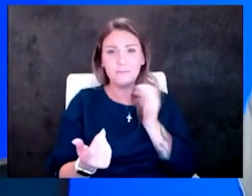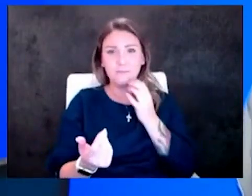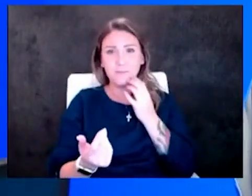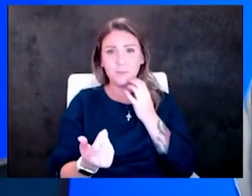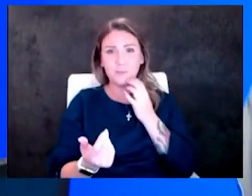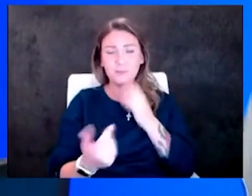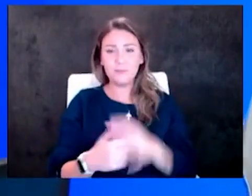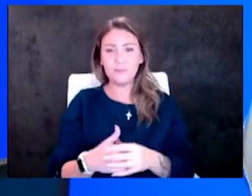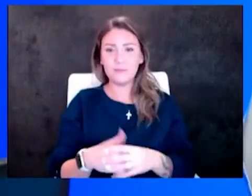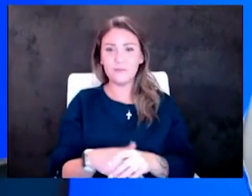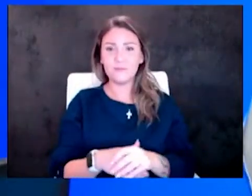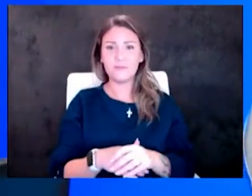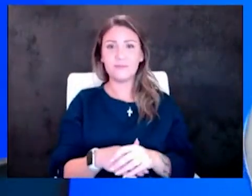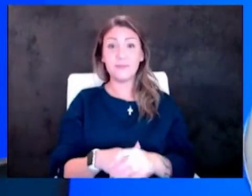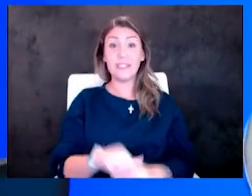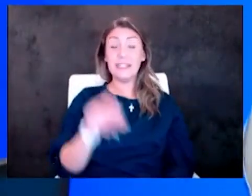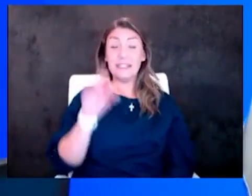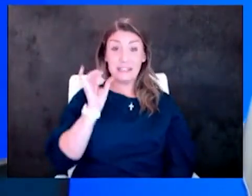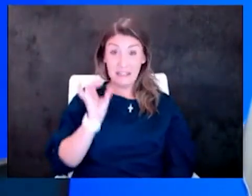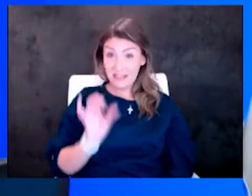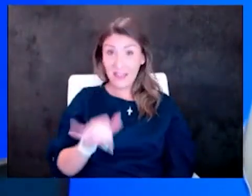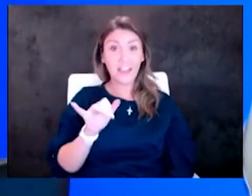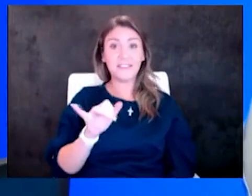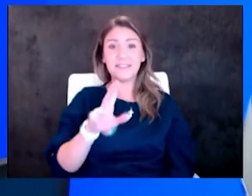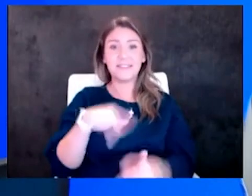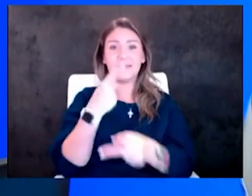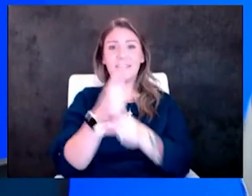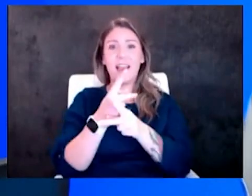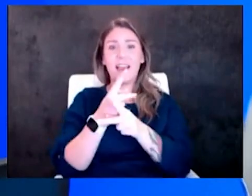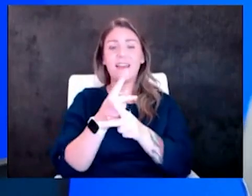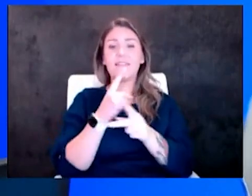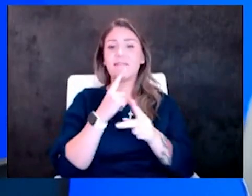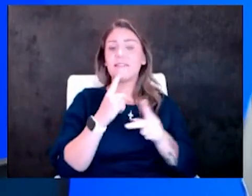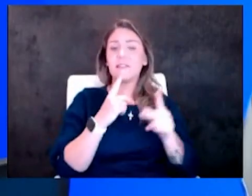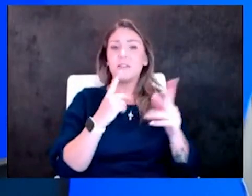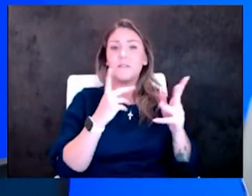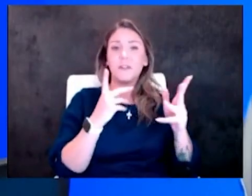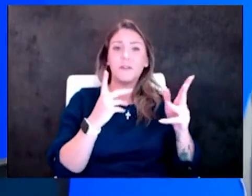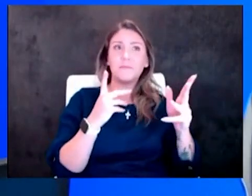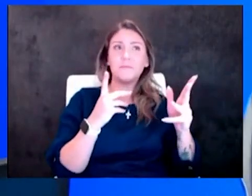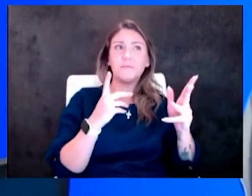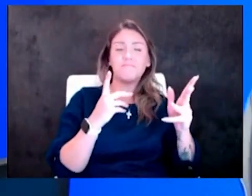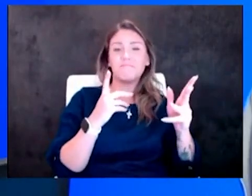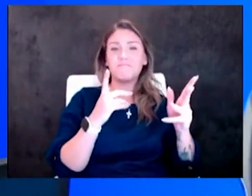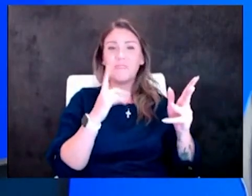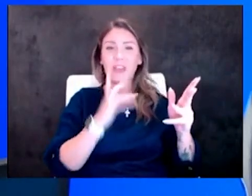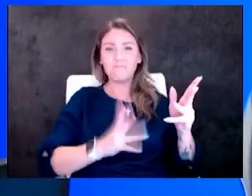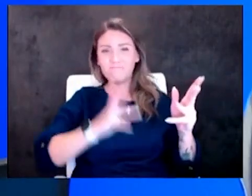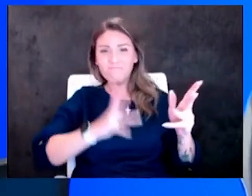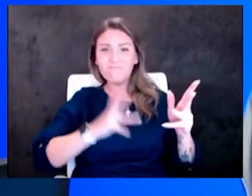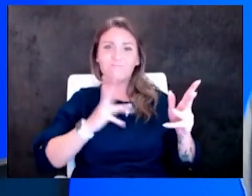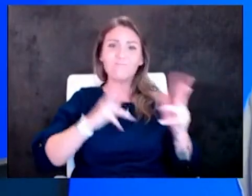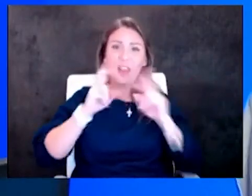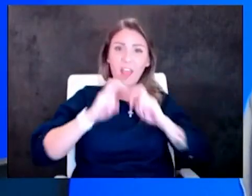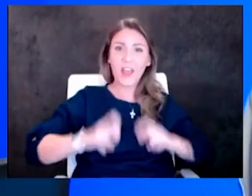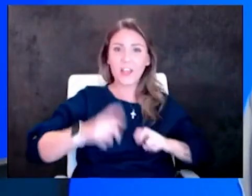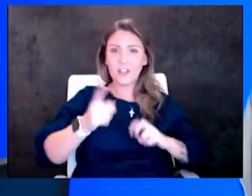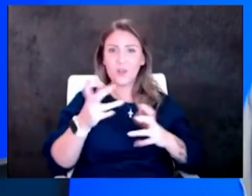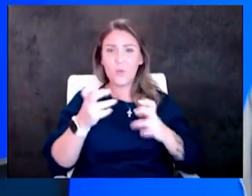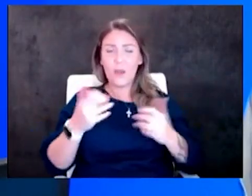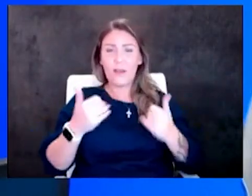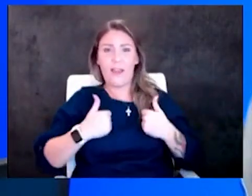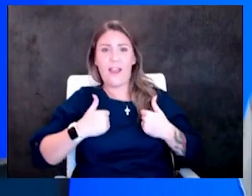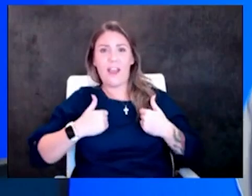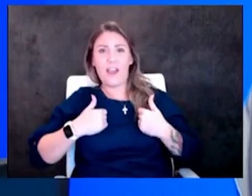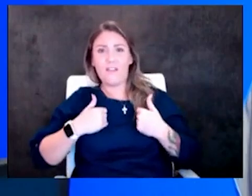That is definitely the type of sophisticated analysis that you want to have the face-to-face conversation with your team that